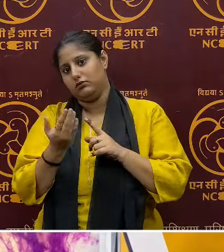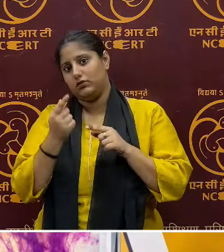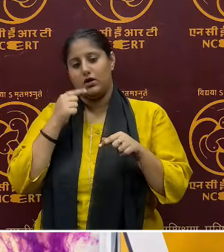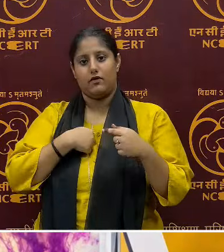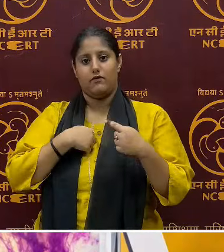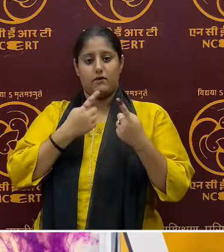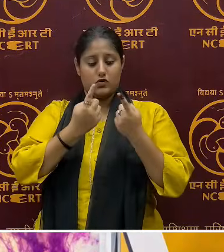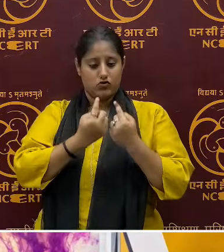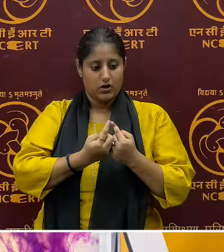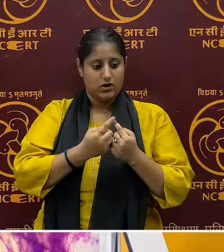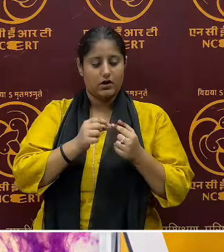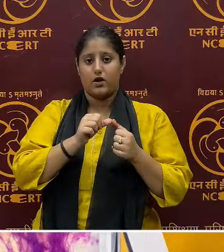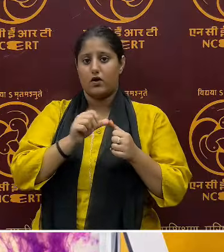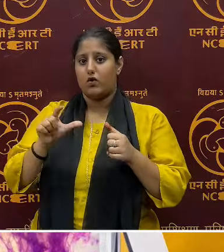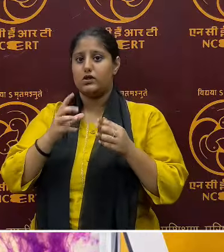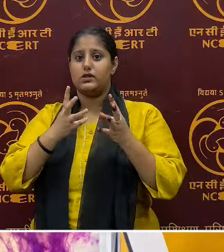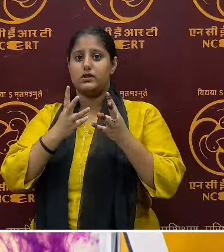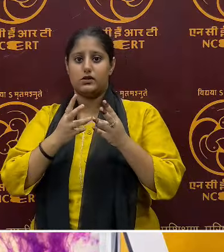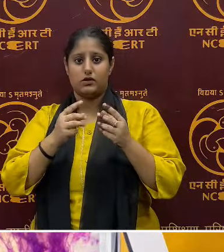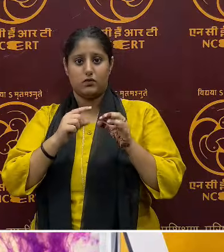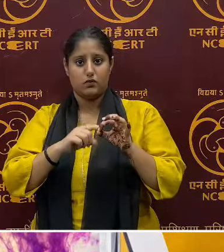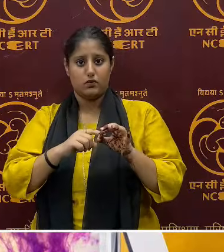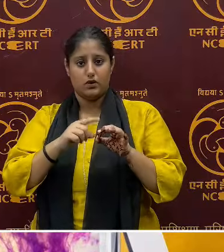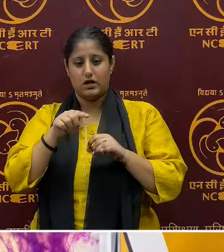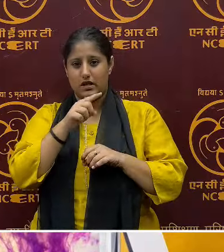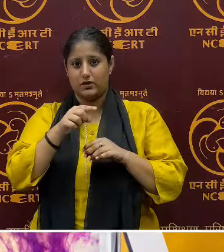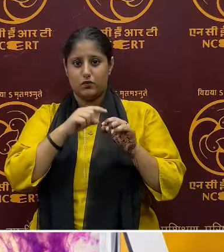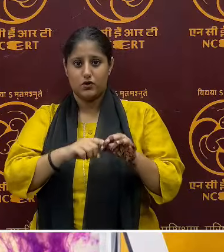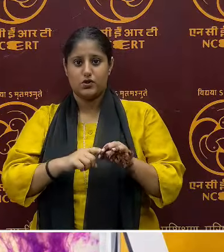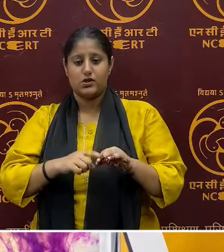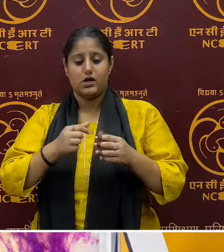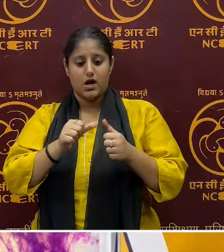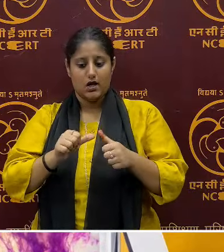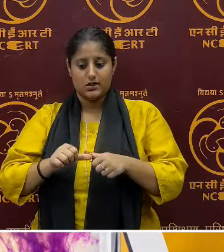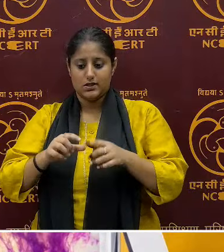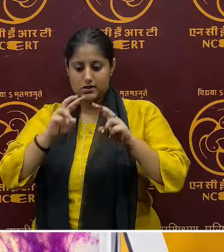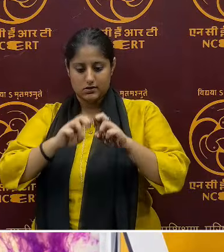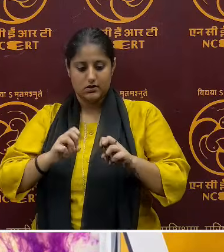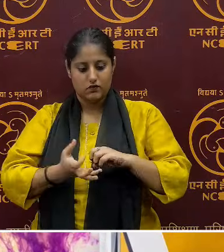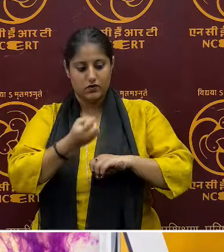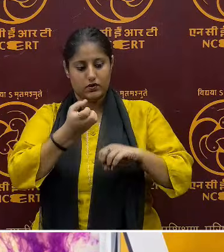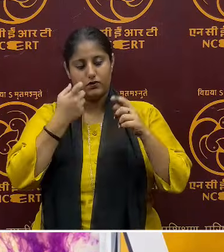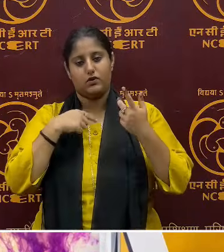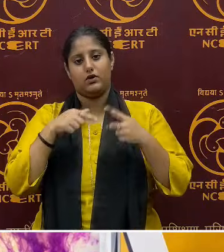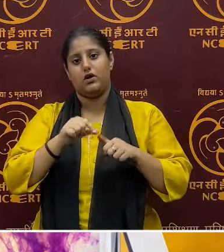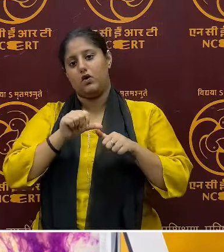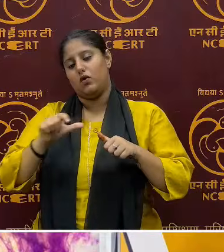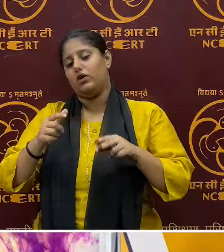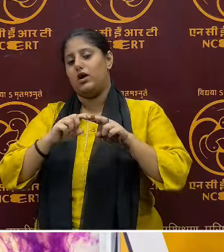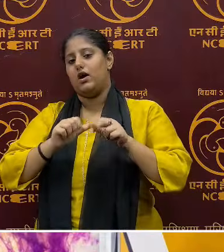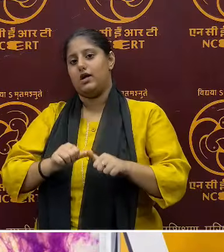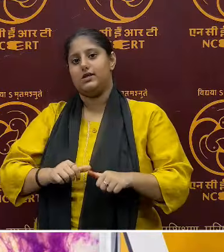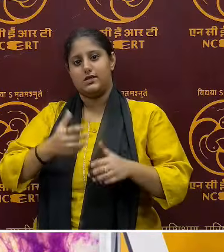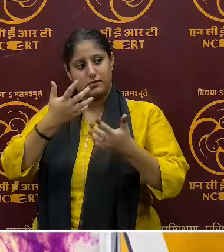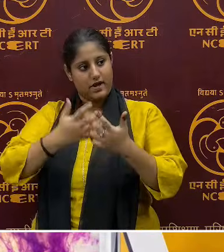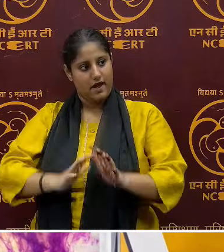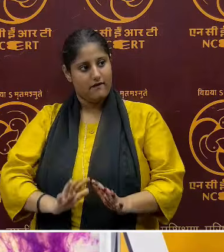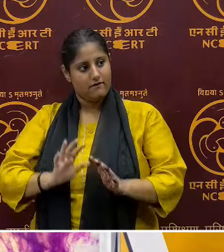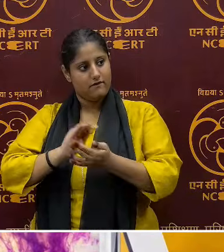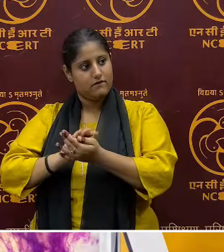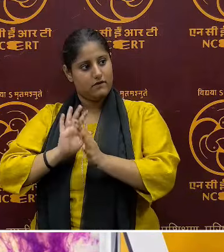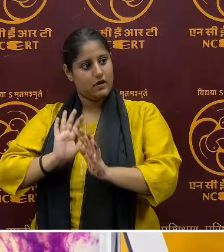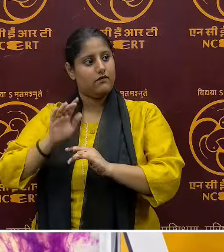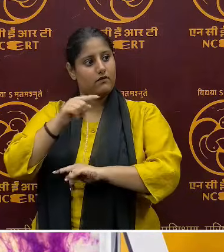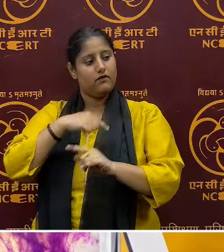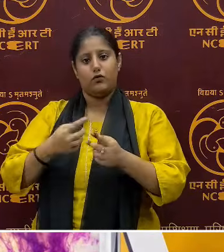the solutions of all the questions, here you can see that all the solutions of questions are available. You can reset it, replay